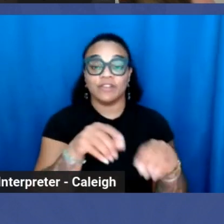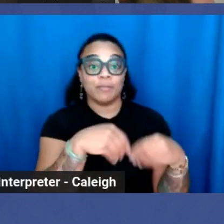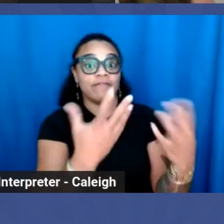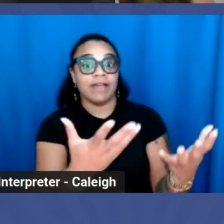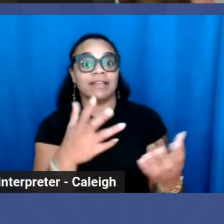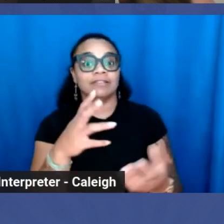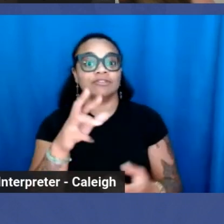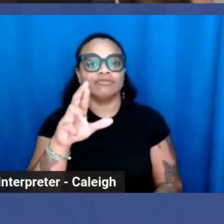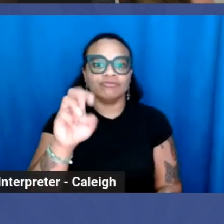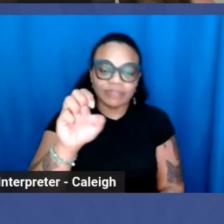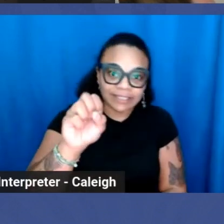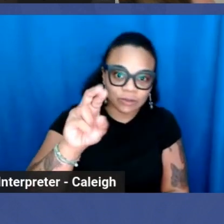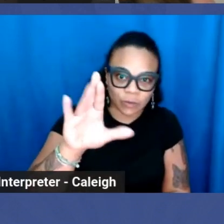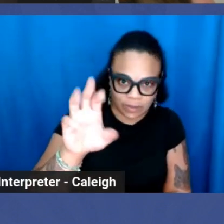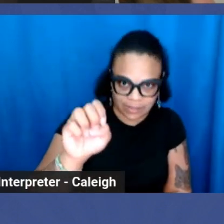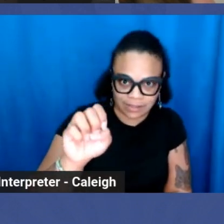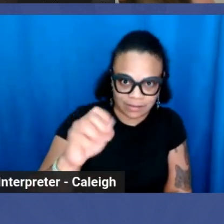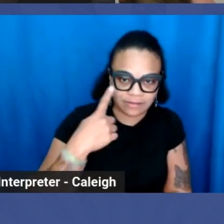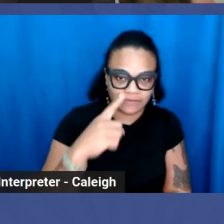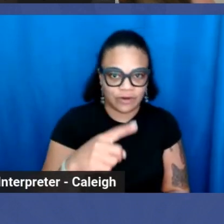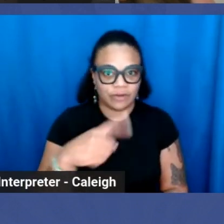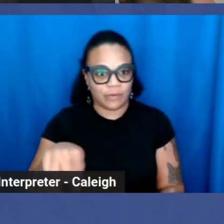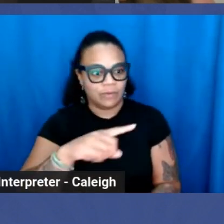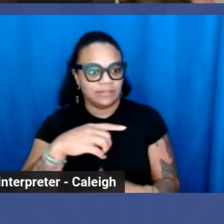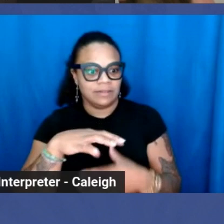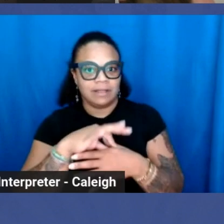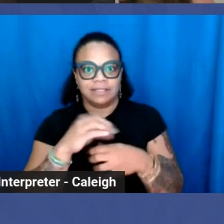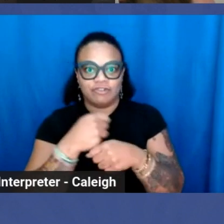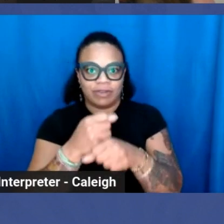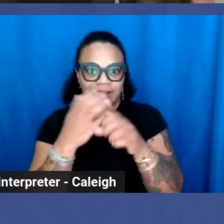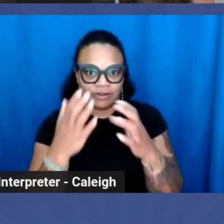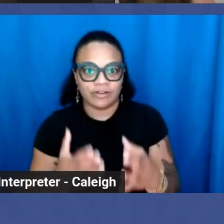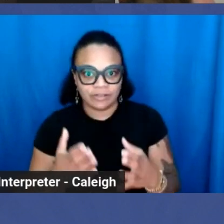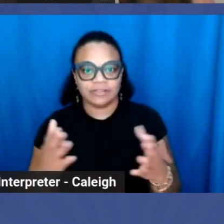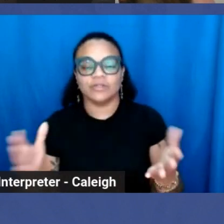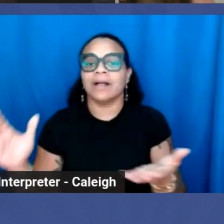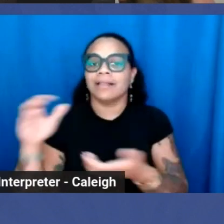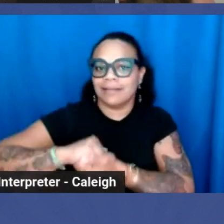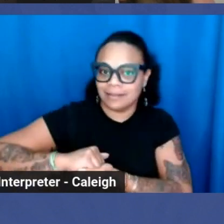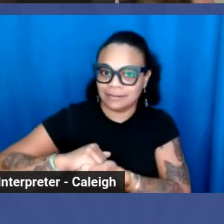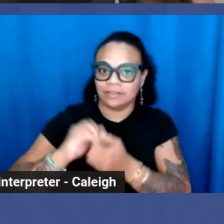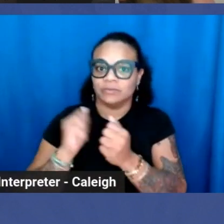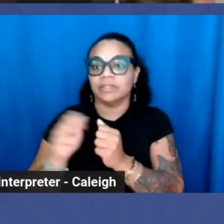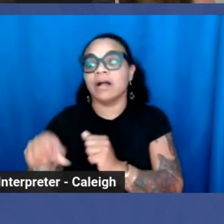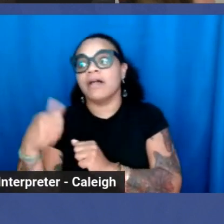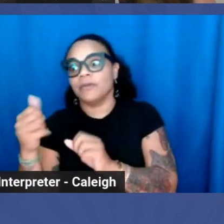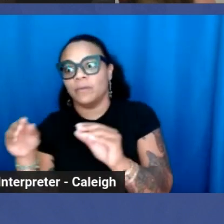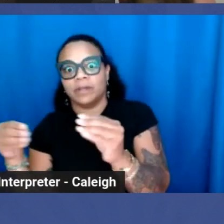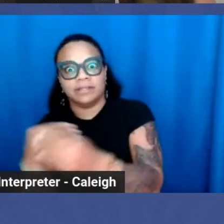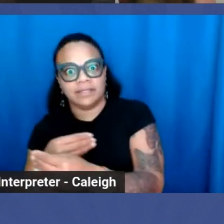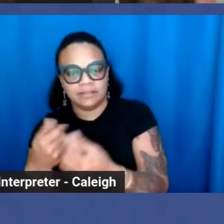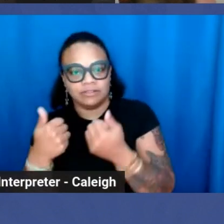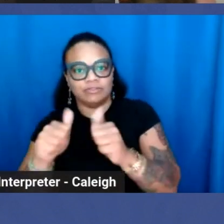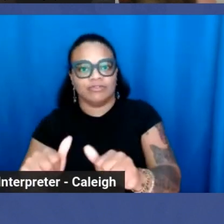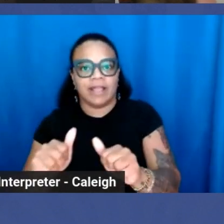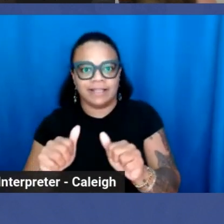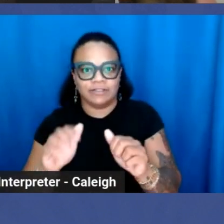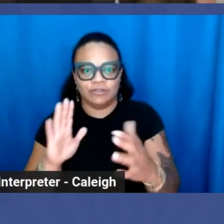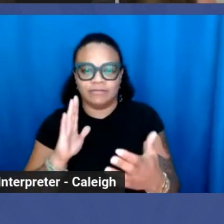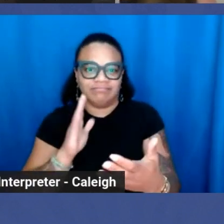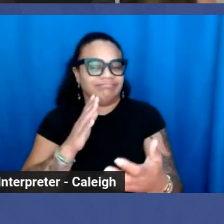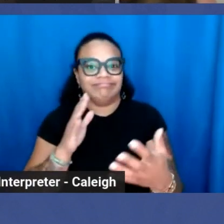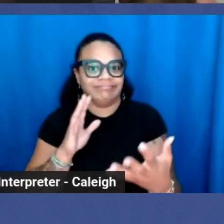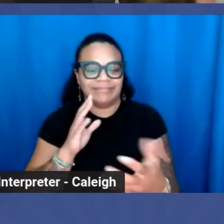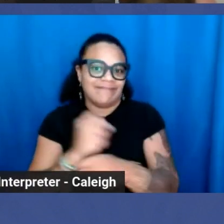resources to content creators, to make alliances with other organizations in order to tackle the algorithm, so we can